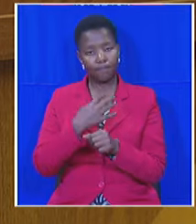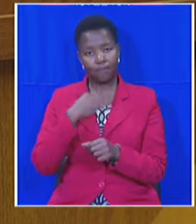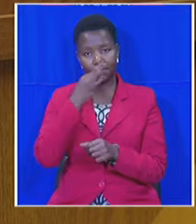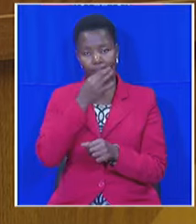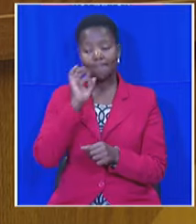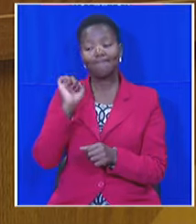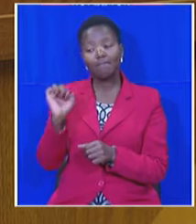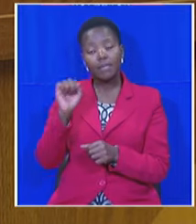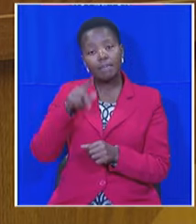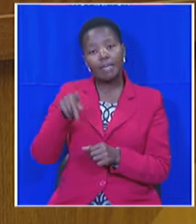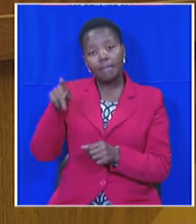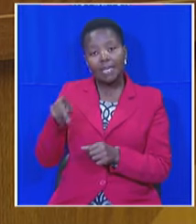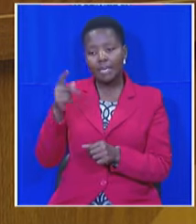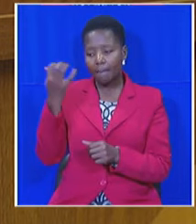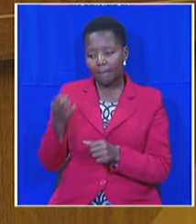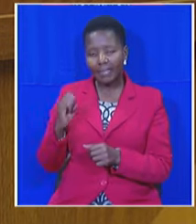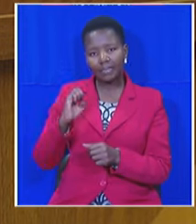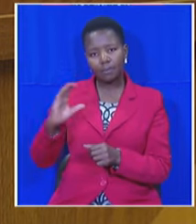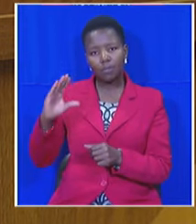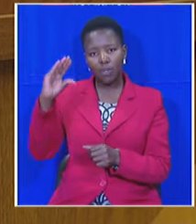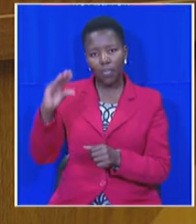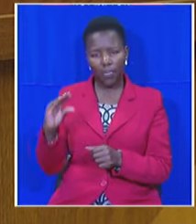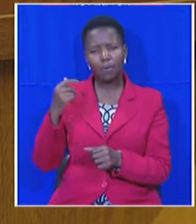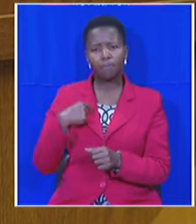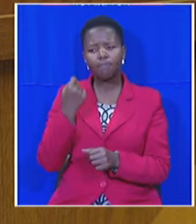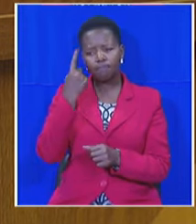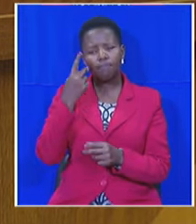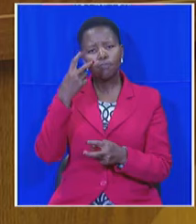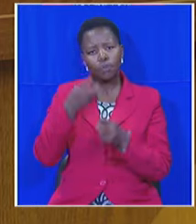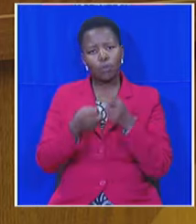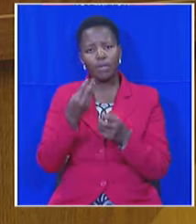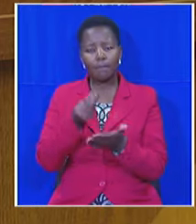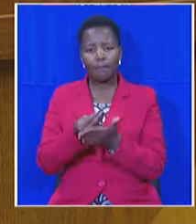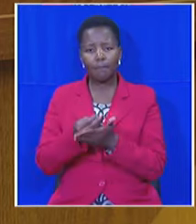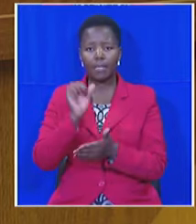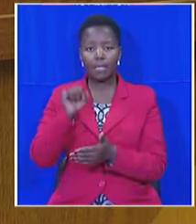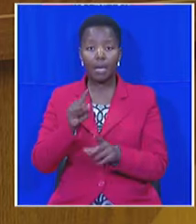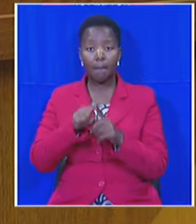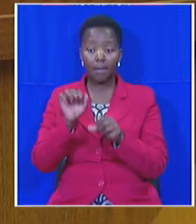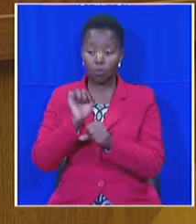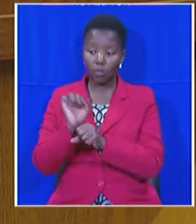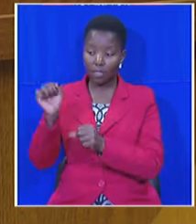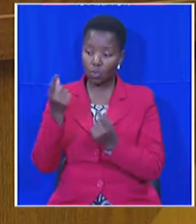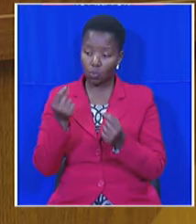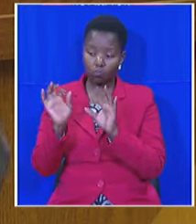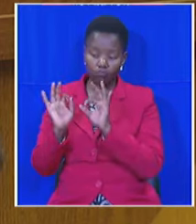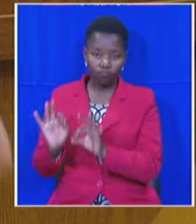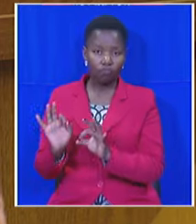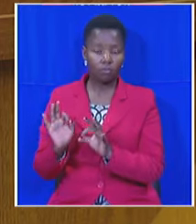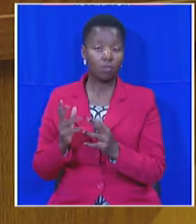office is underfunding. I understand the fiscal constraints, but in order for her to do her work, particularly in view of